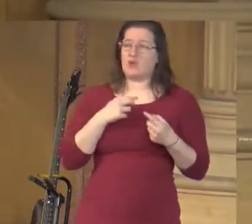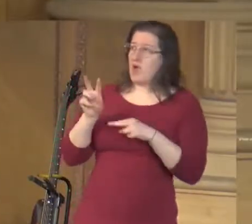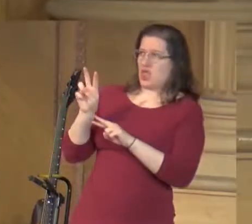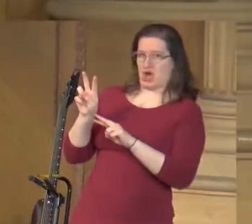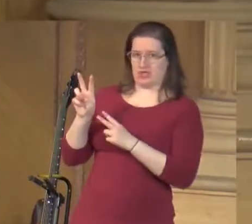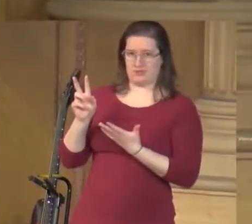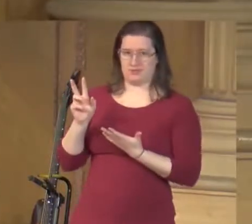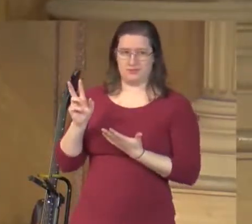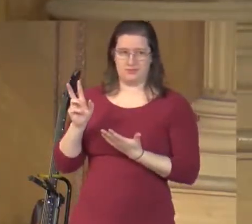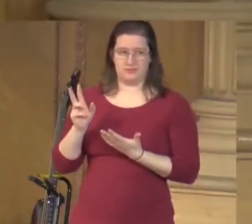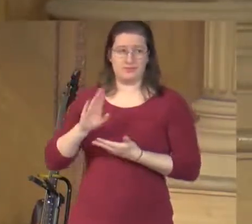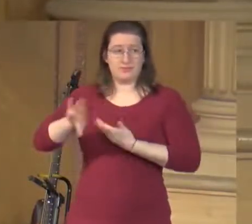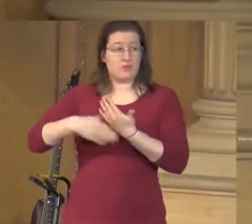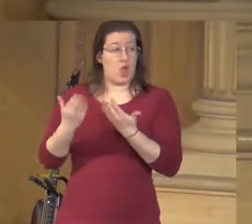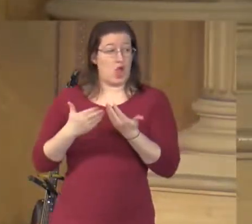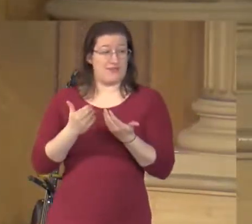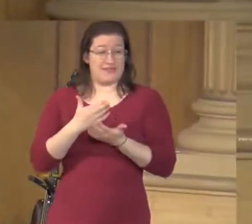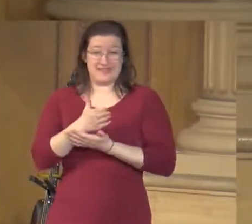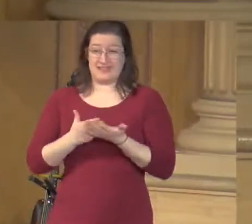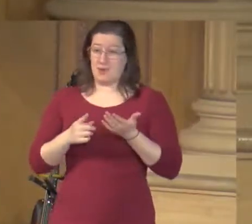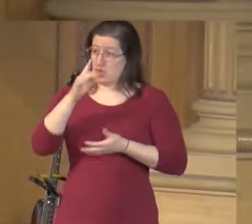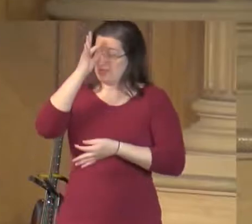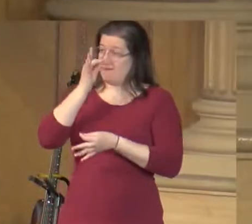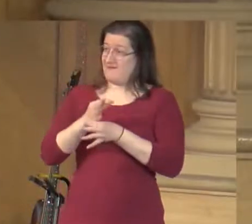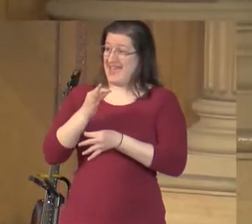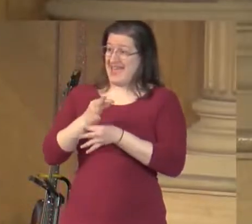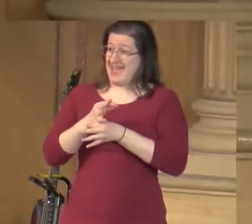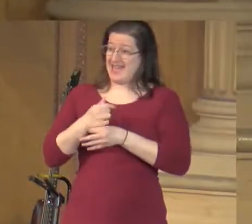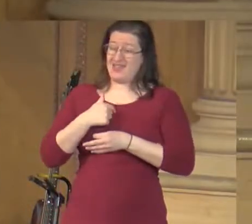parts of Christianity are stripped away and we go through a hard season?